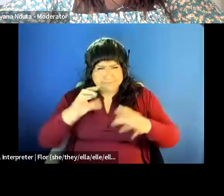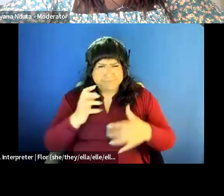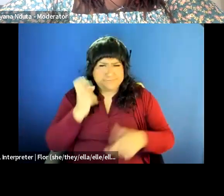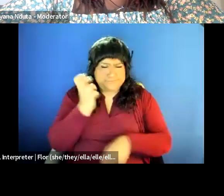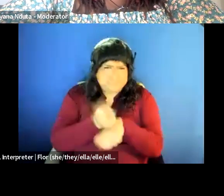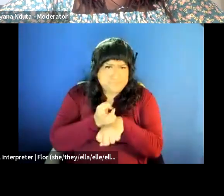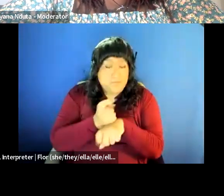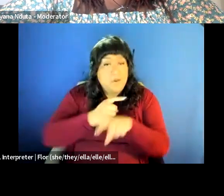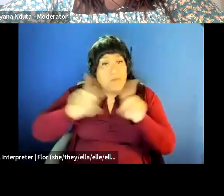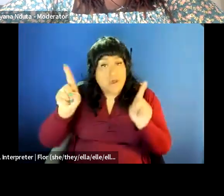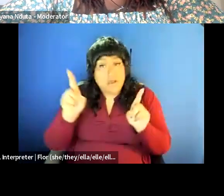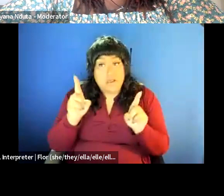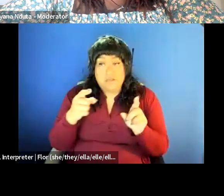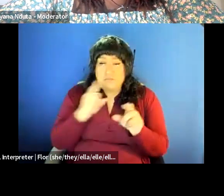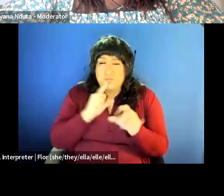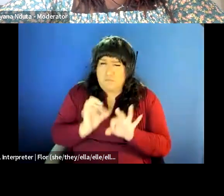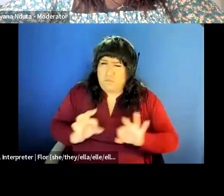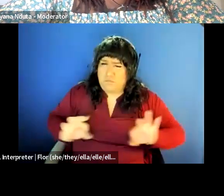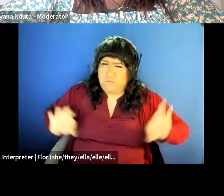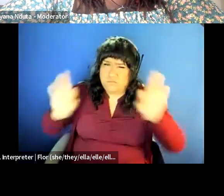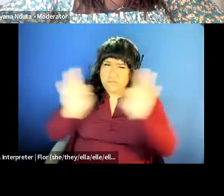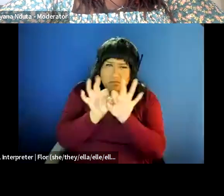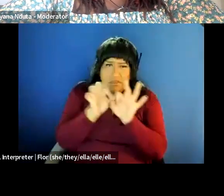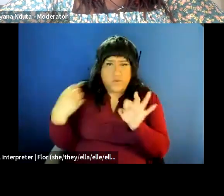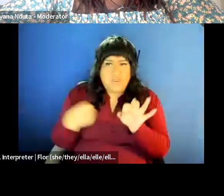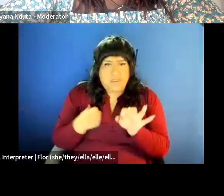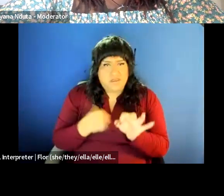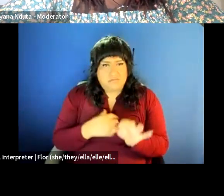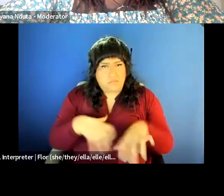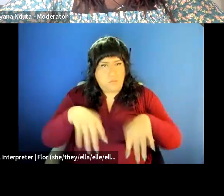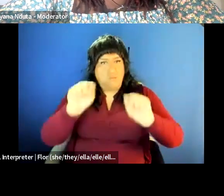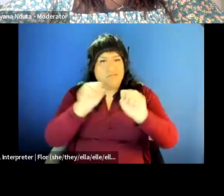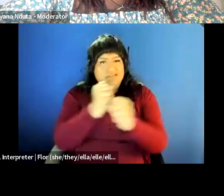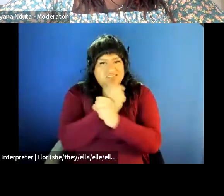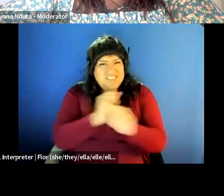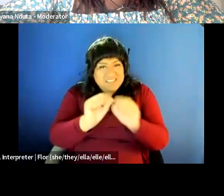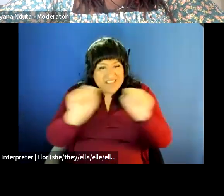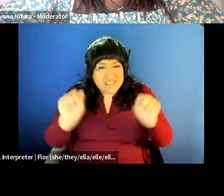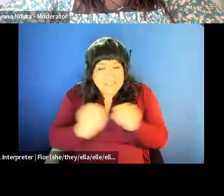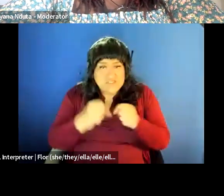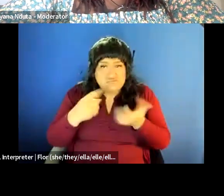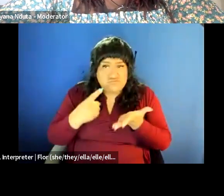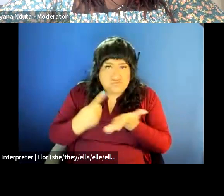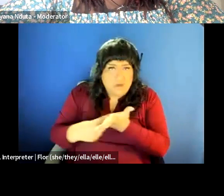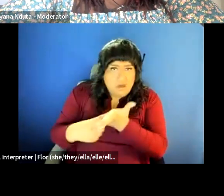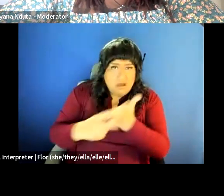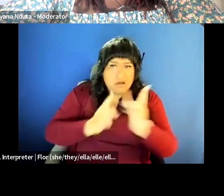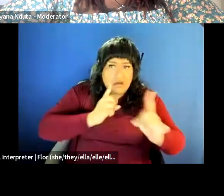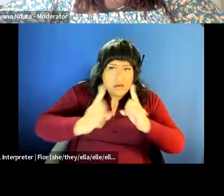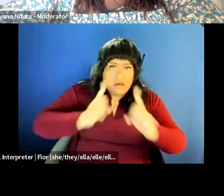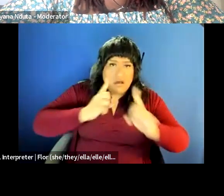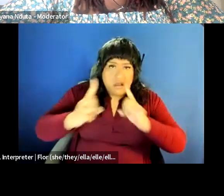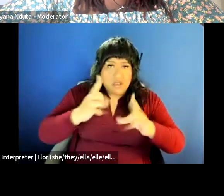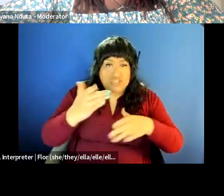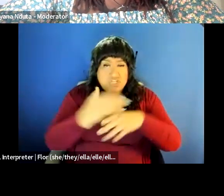have a safe space to talk, to dialogue, to